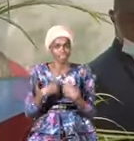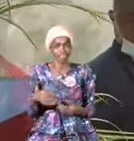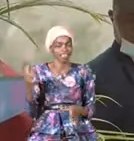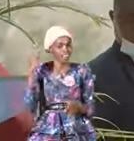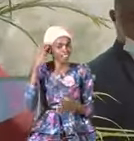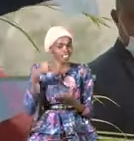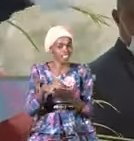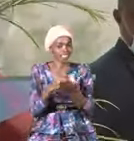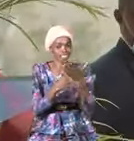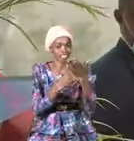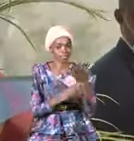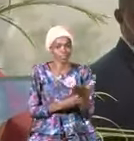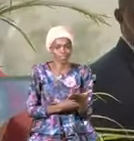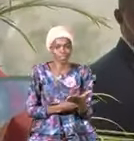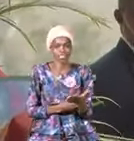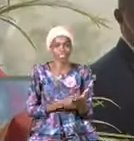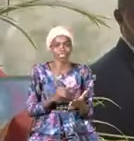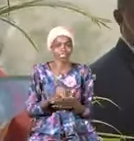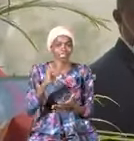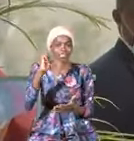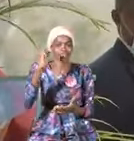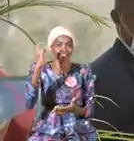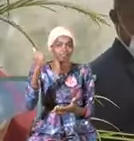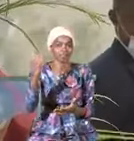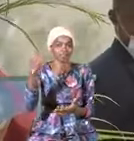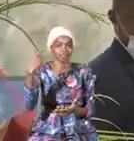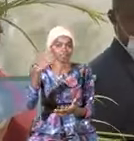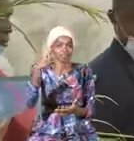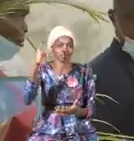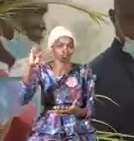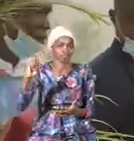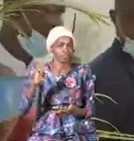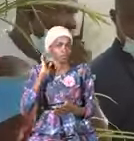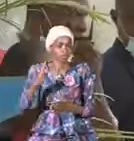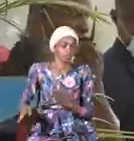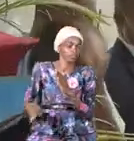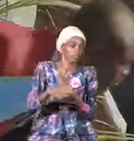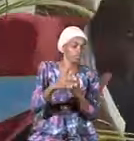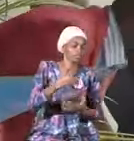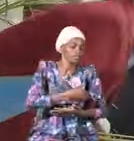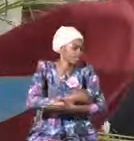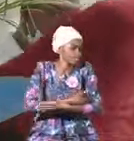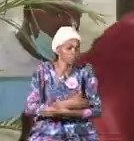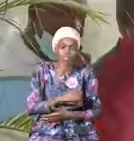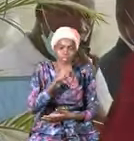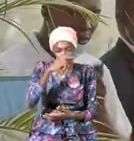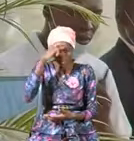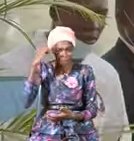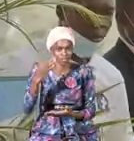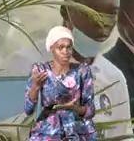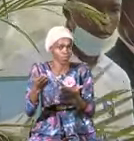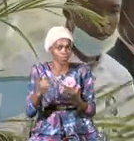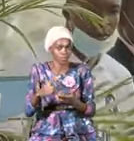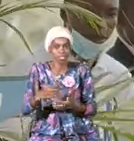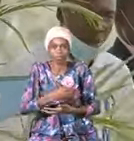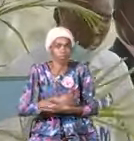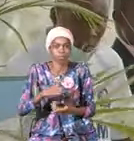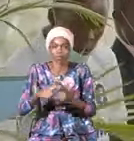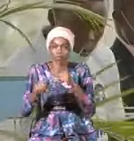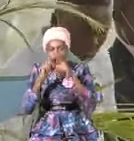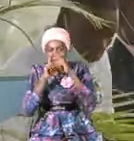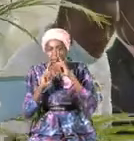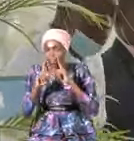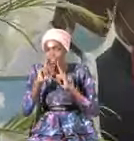the eagle will throw down the infant, not because he wants the small eagle to cry,